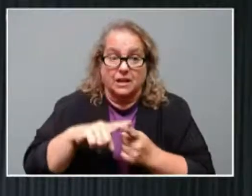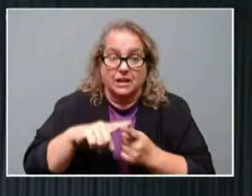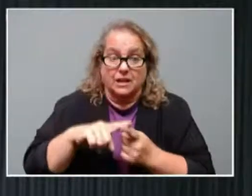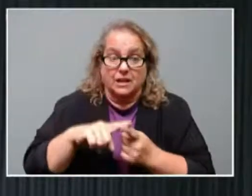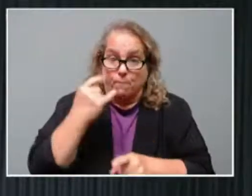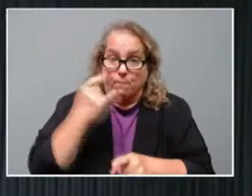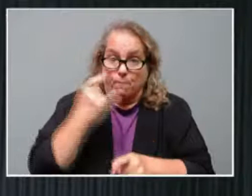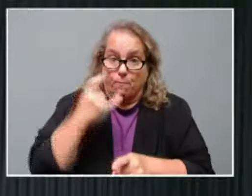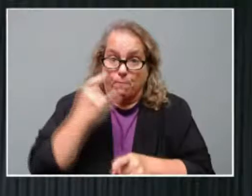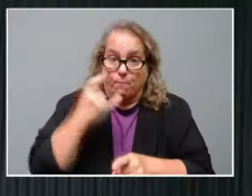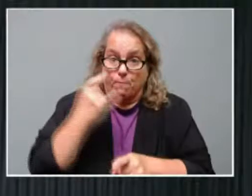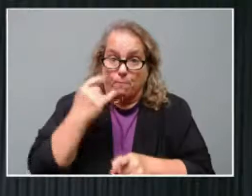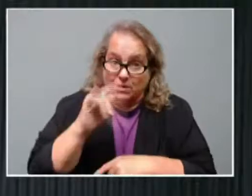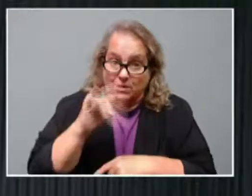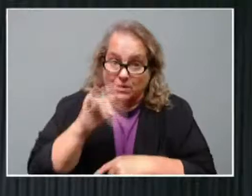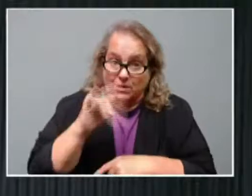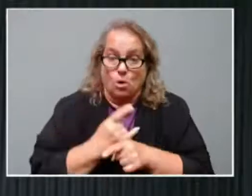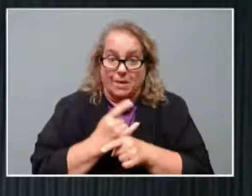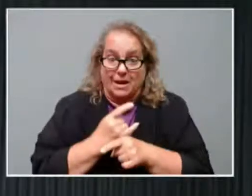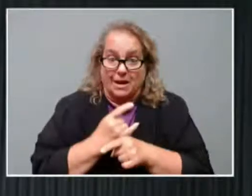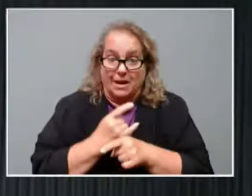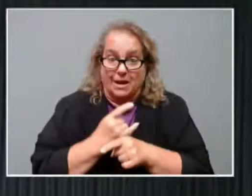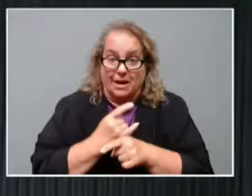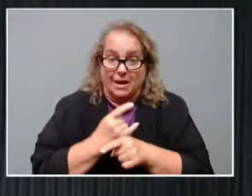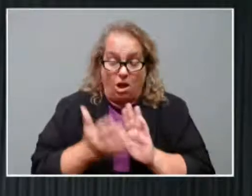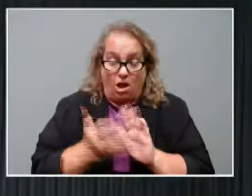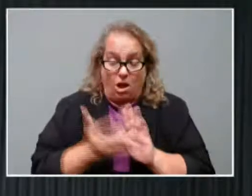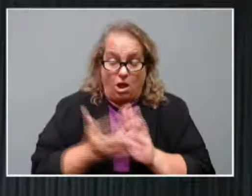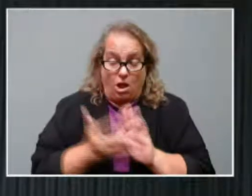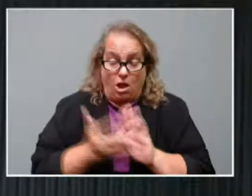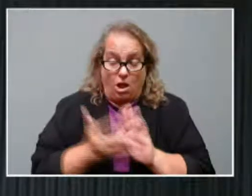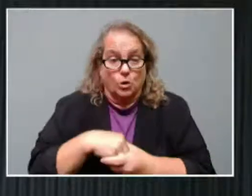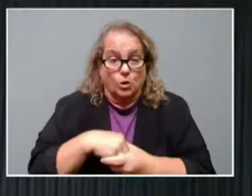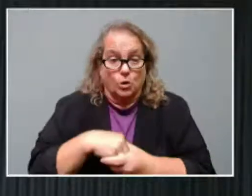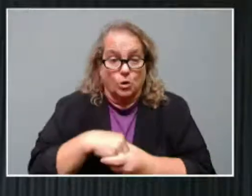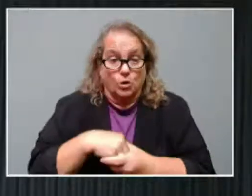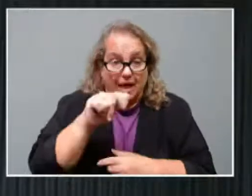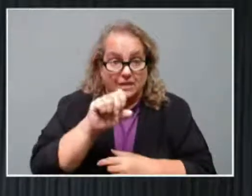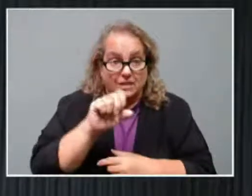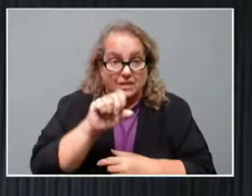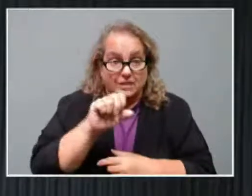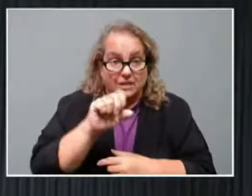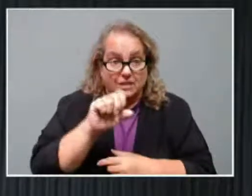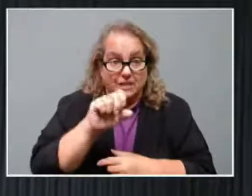The WA's Bourbon County operation and includes plans to create 145